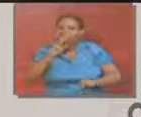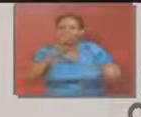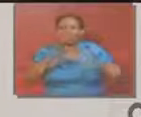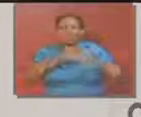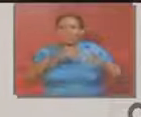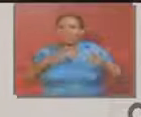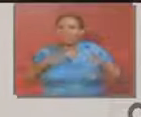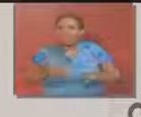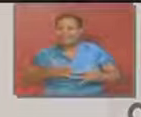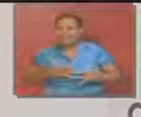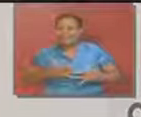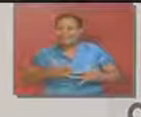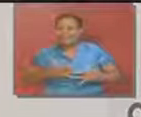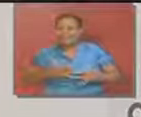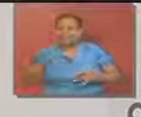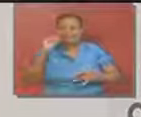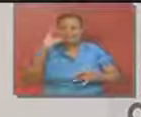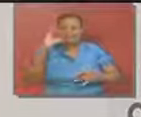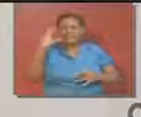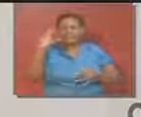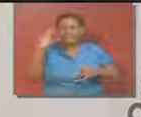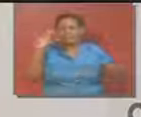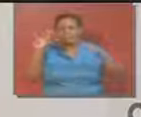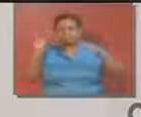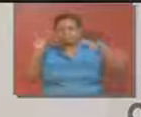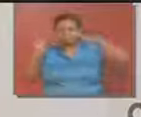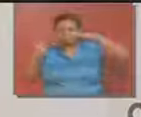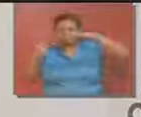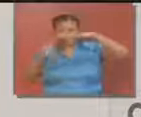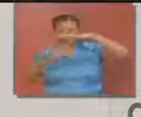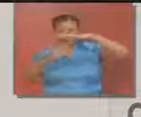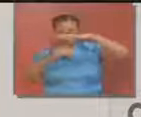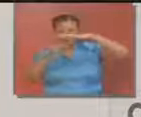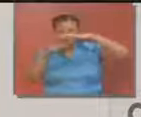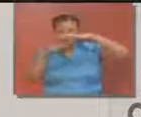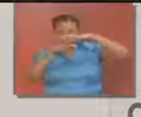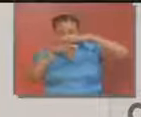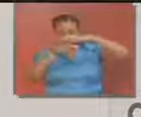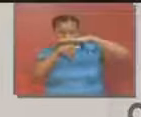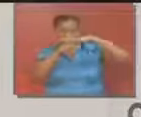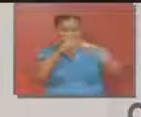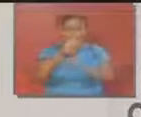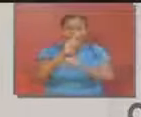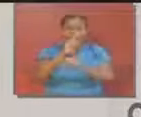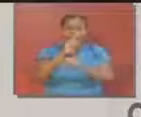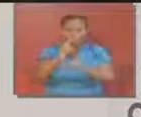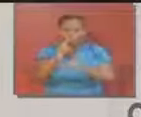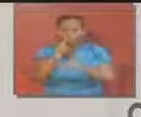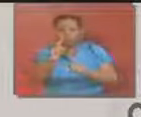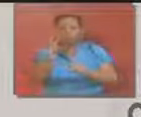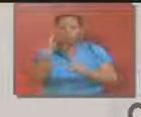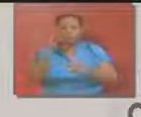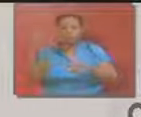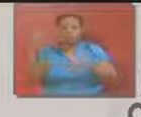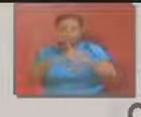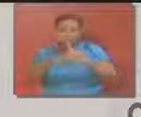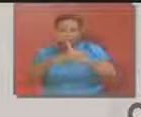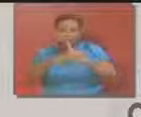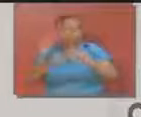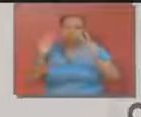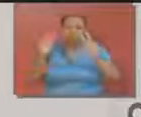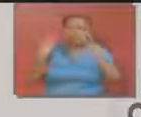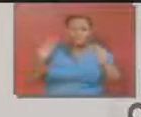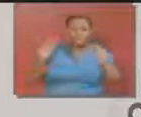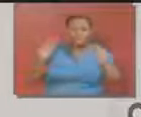in hospital every 2 days, and then afterwards it's once a week, then it's once a month, and he watches them for up to a